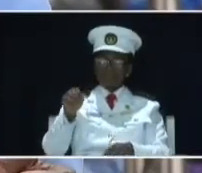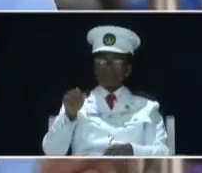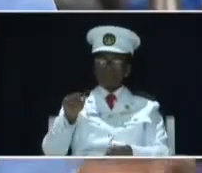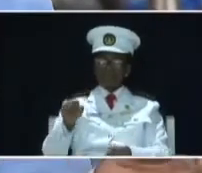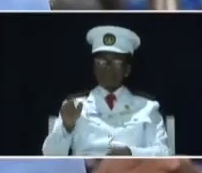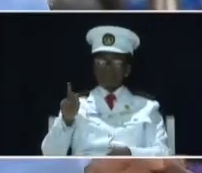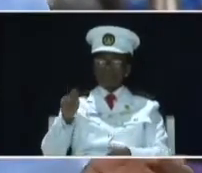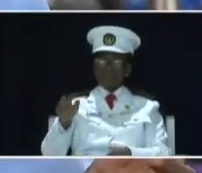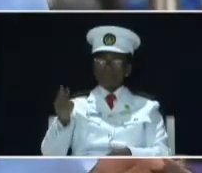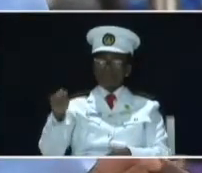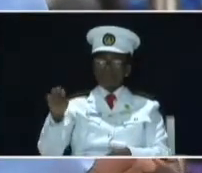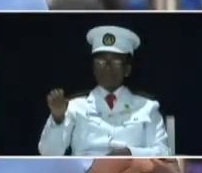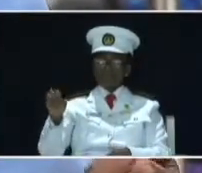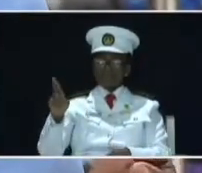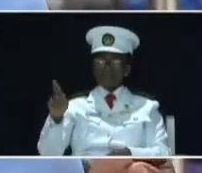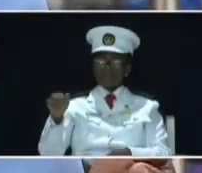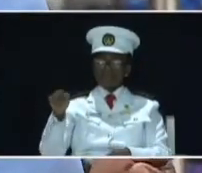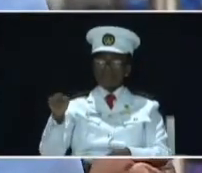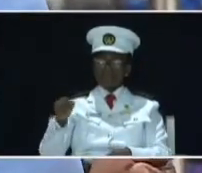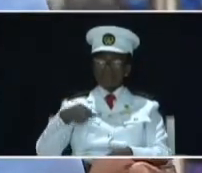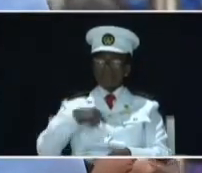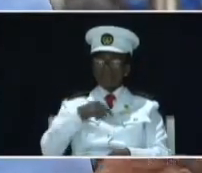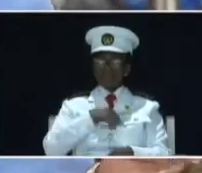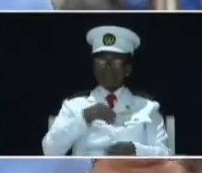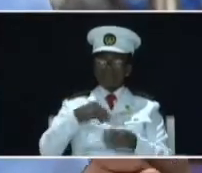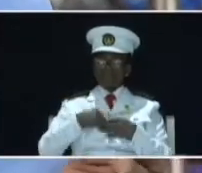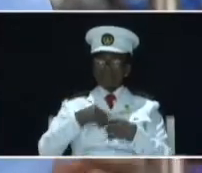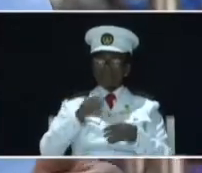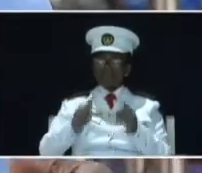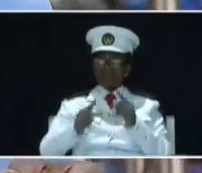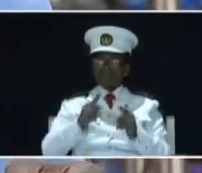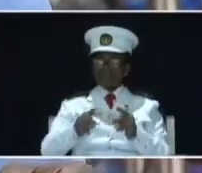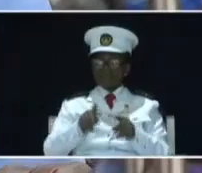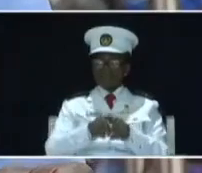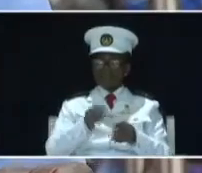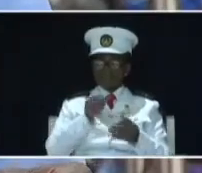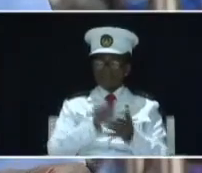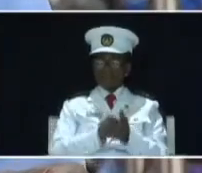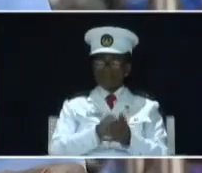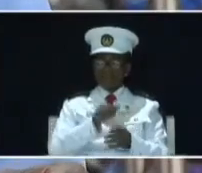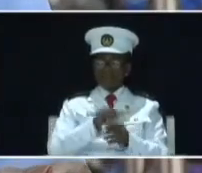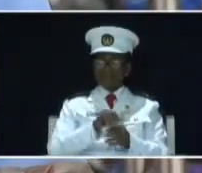And we have people like that in the church.